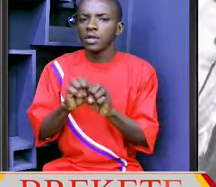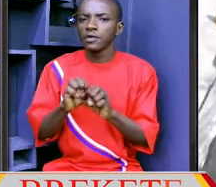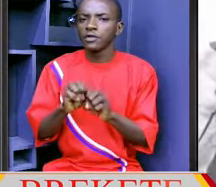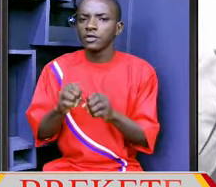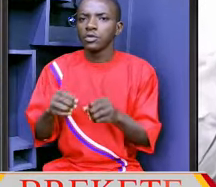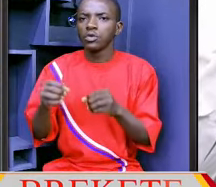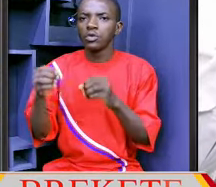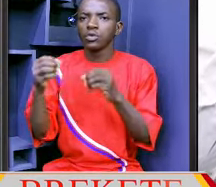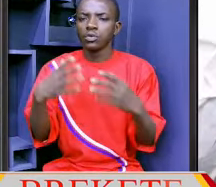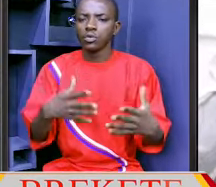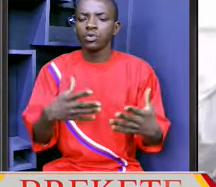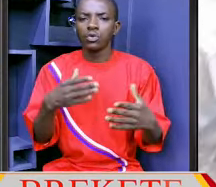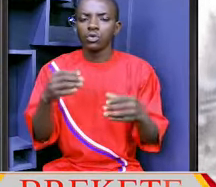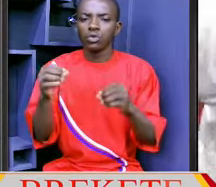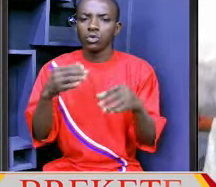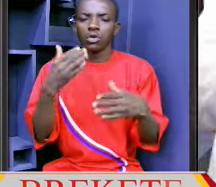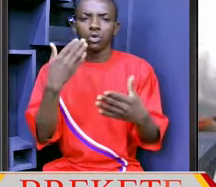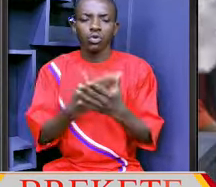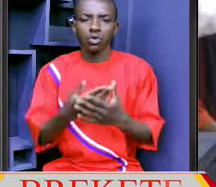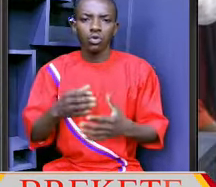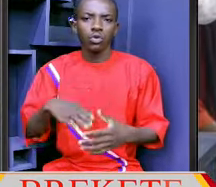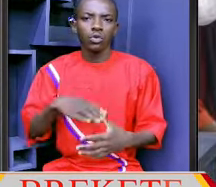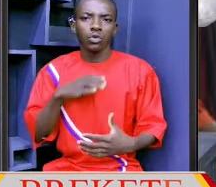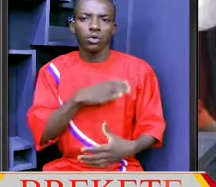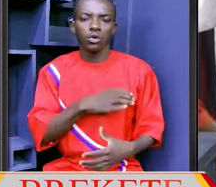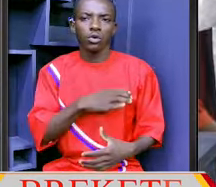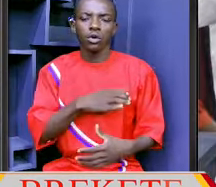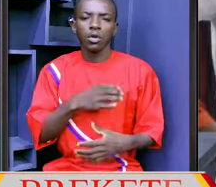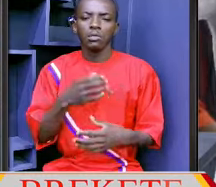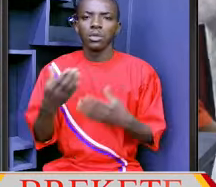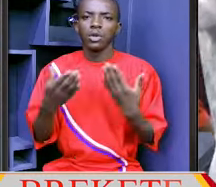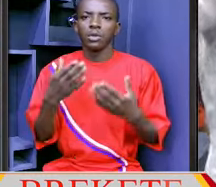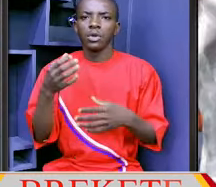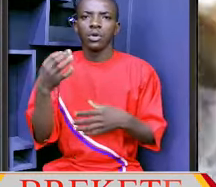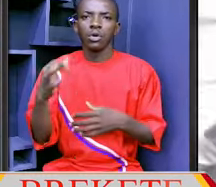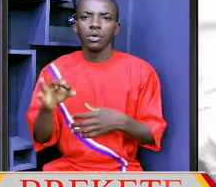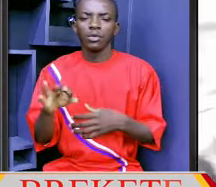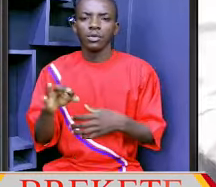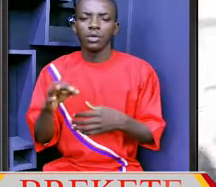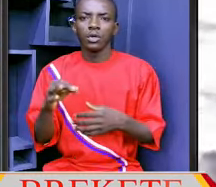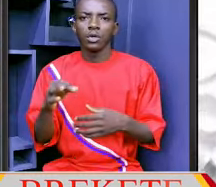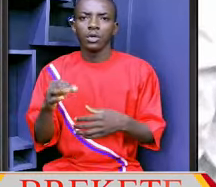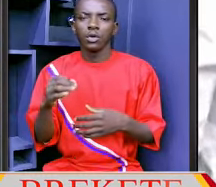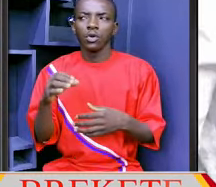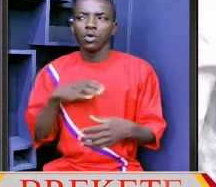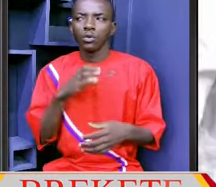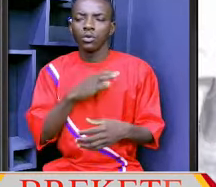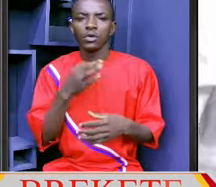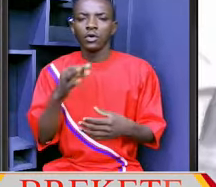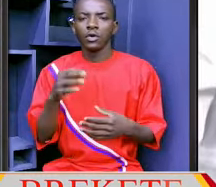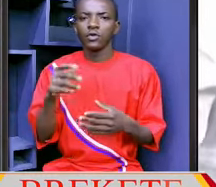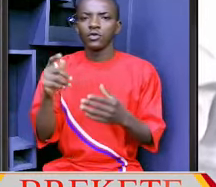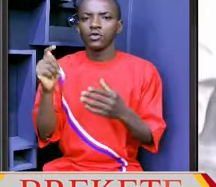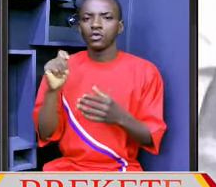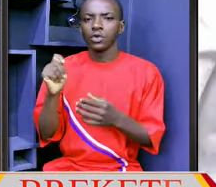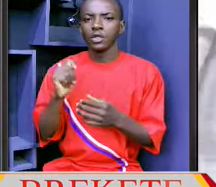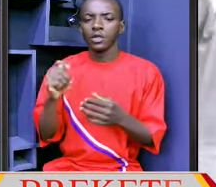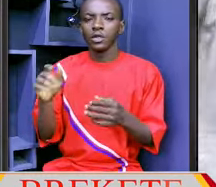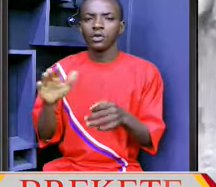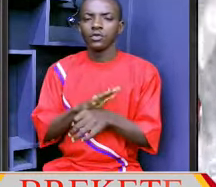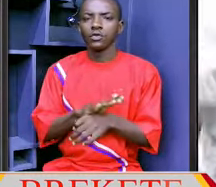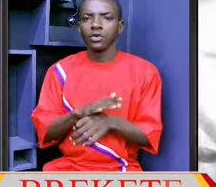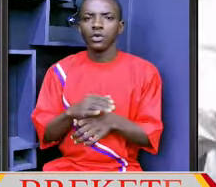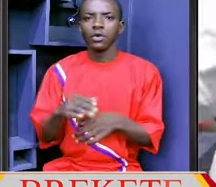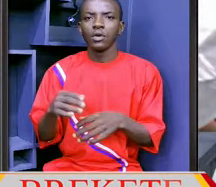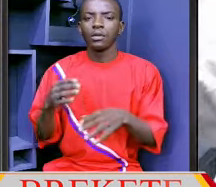for good committees. Now committee of toilet way down full. Now they go put you chairman.